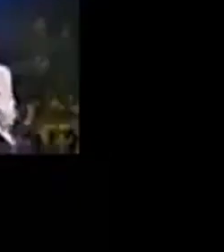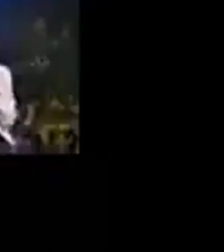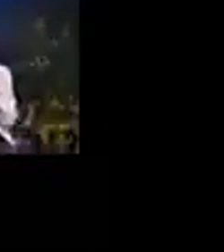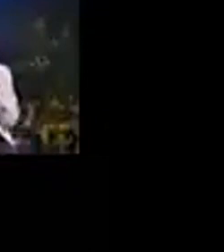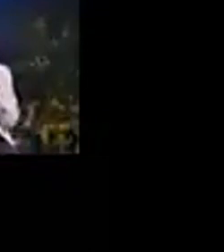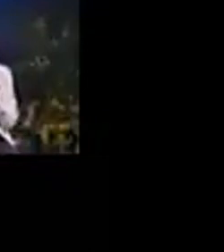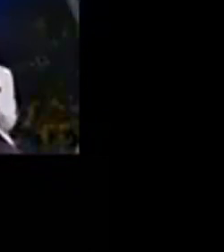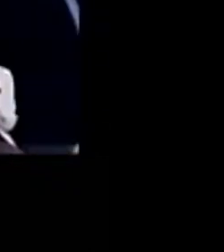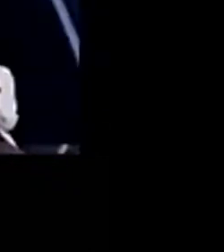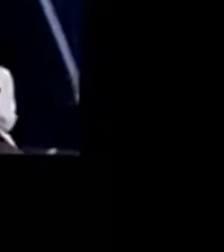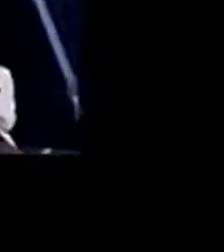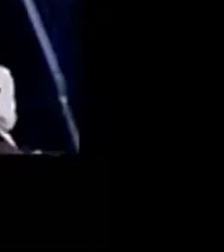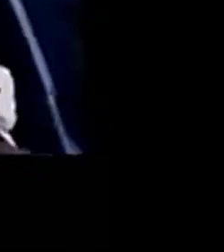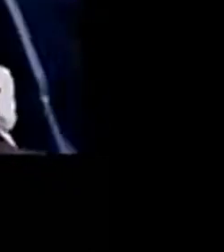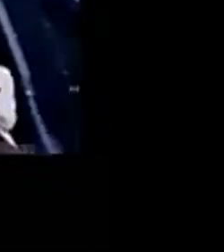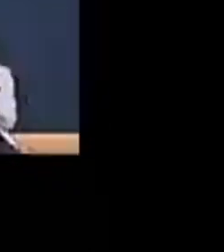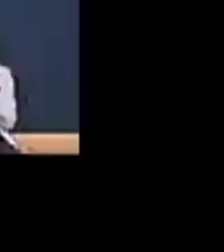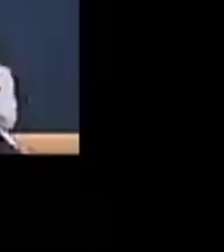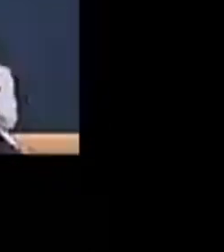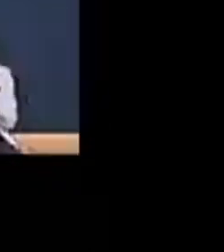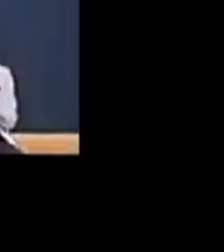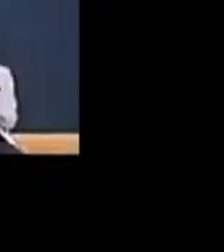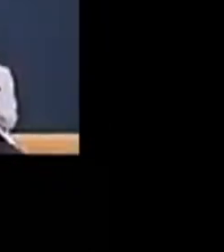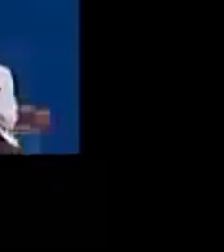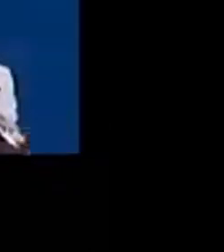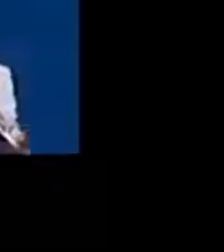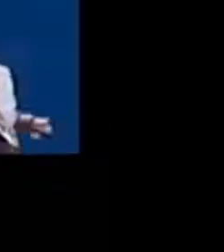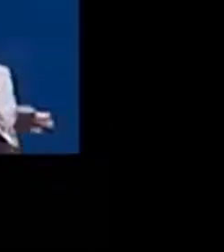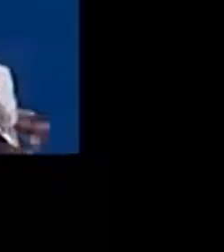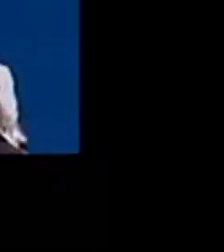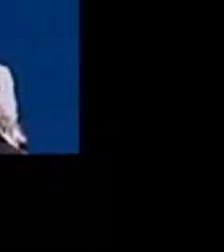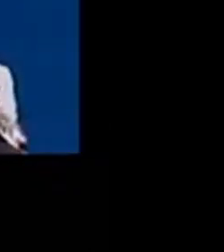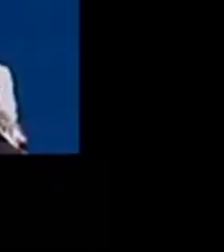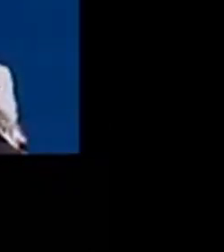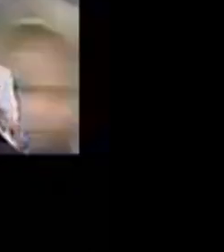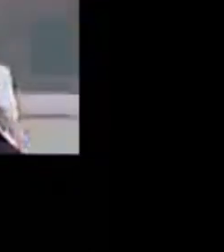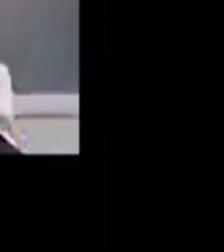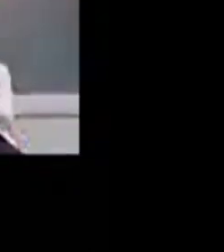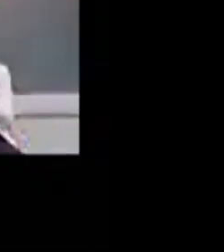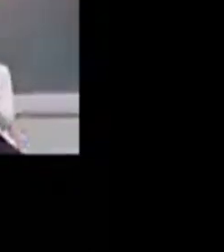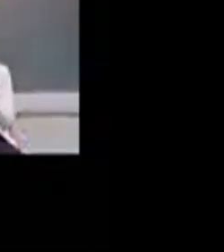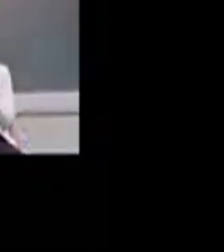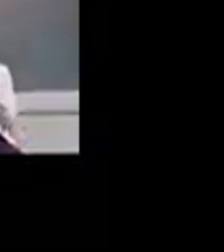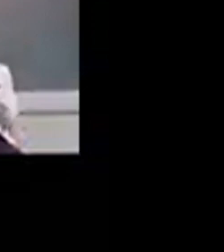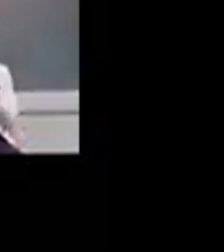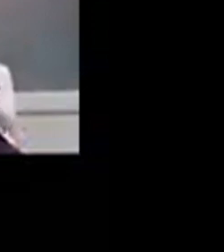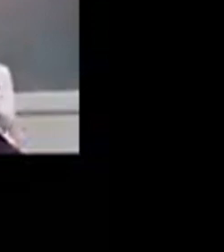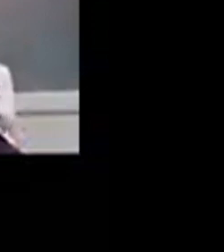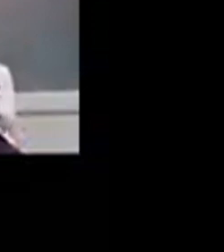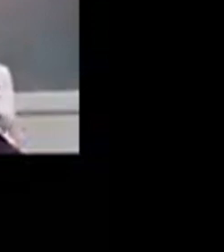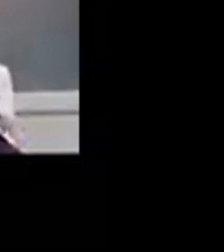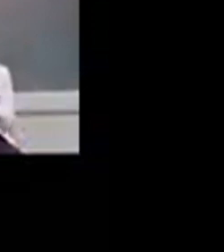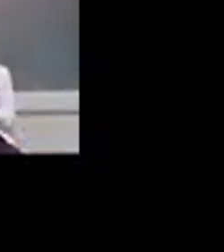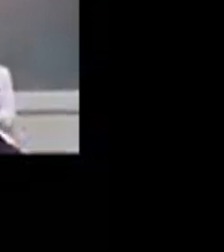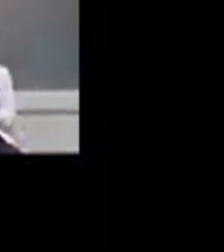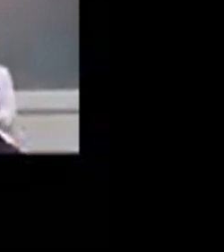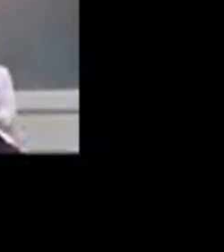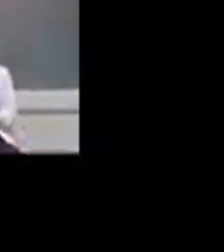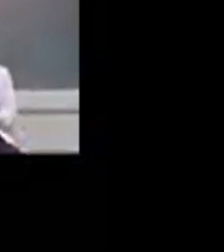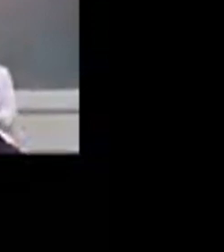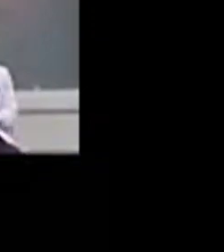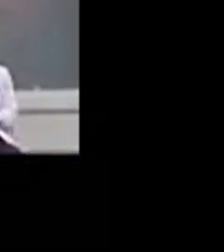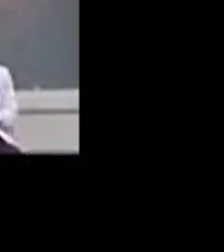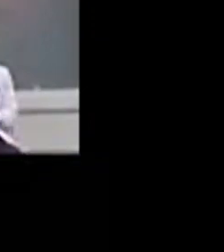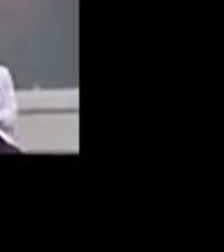I say, why? I'm sick. I'm troubled. I have this. I have this challenge. I will